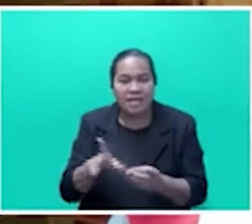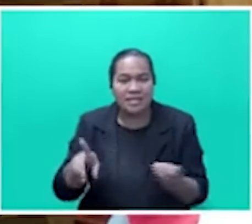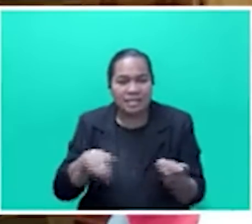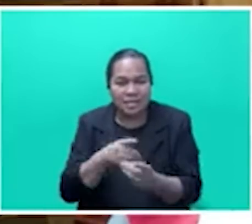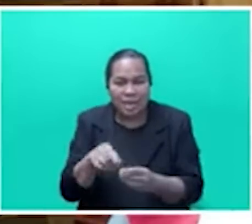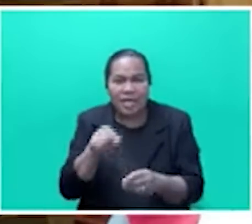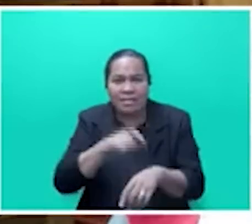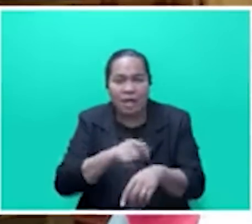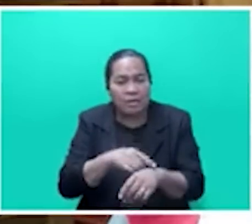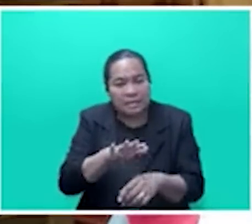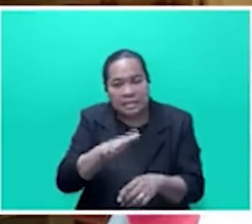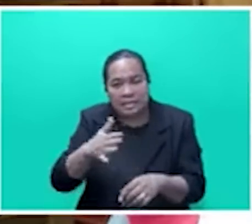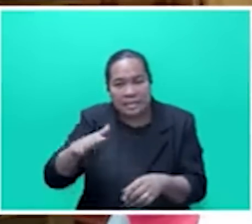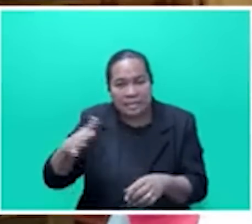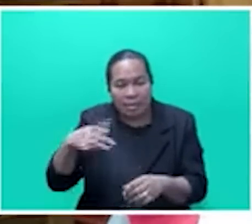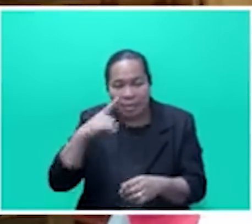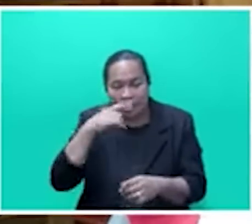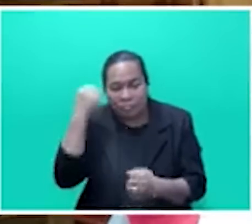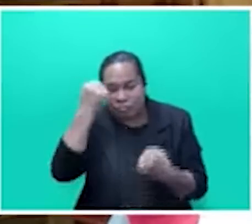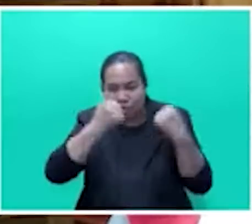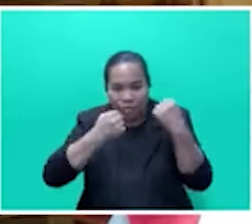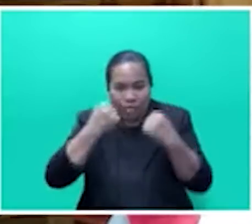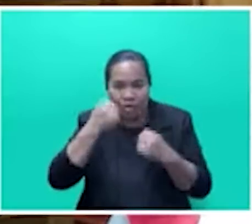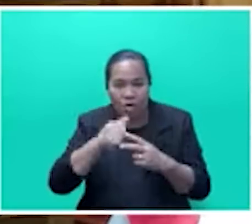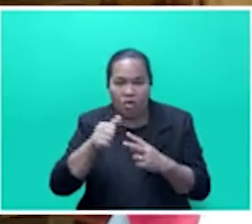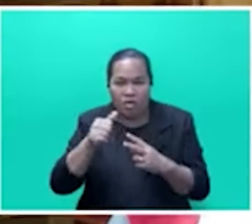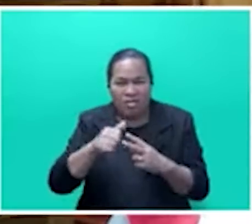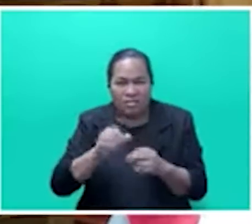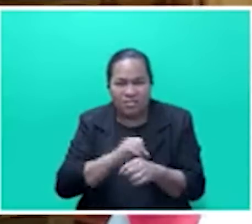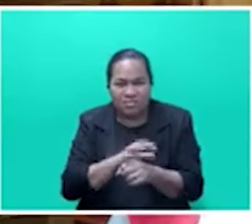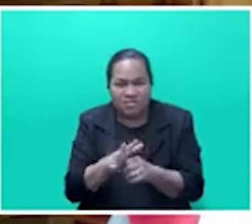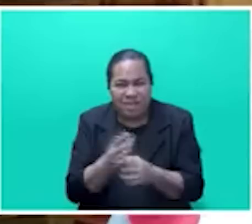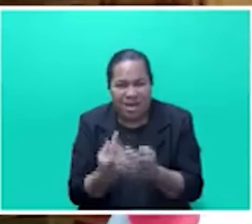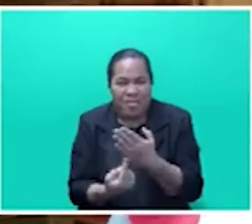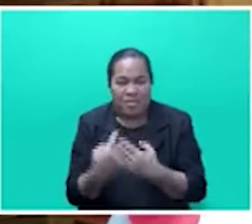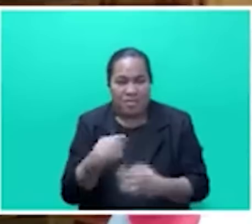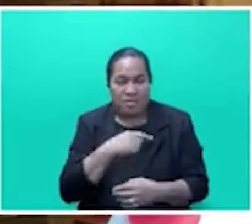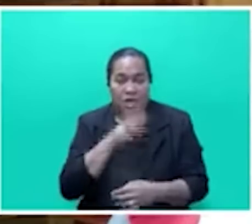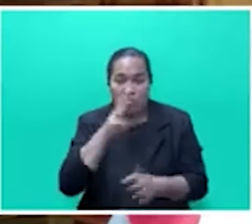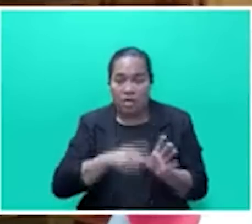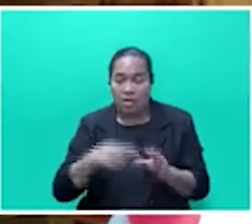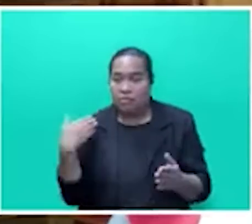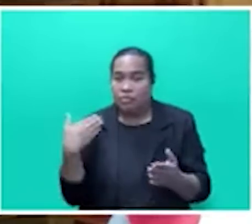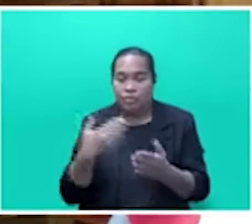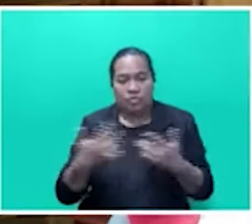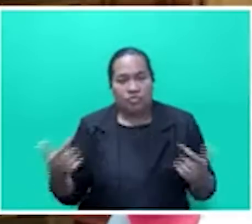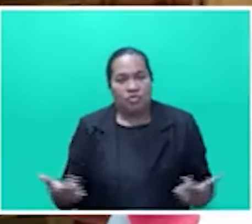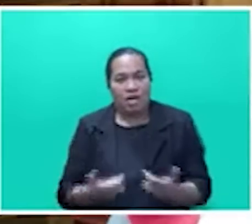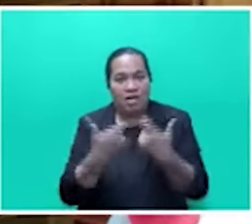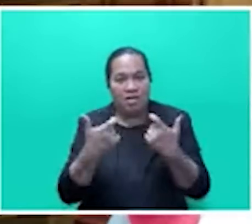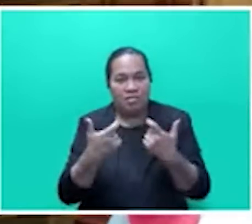of uncertainty, distress, and loss that gripped our nation. The past 3 years have indeed been a challenge for us